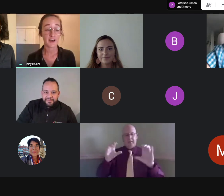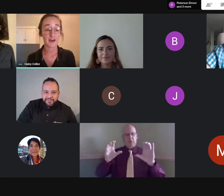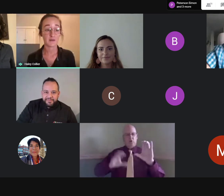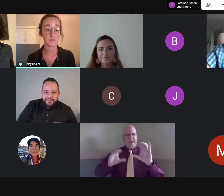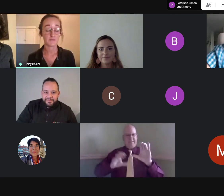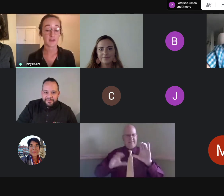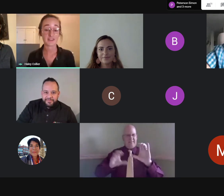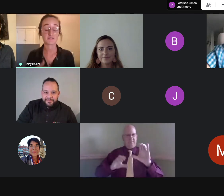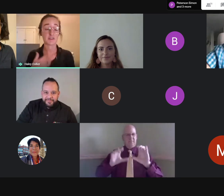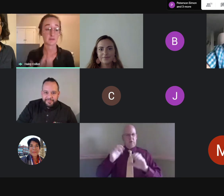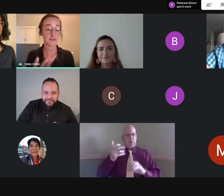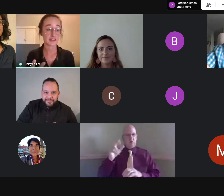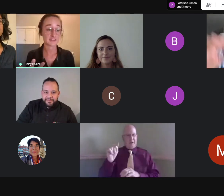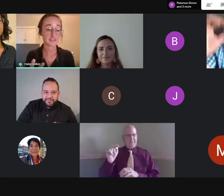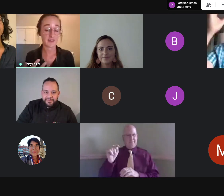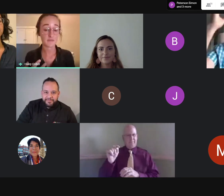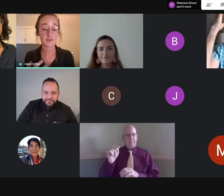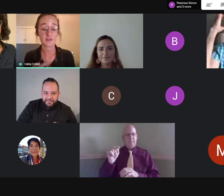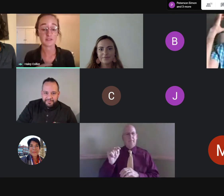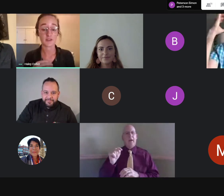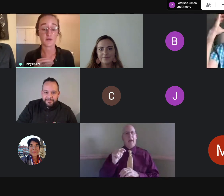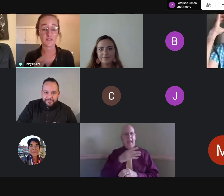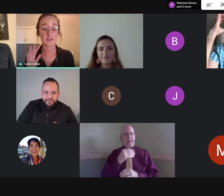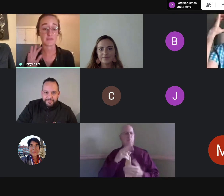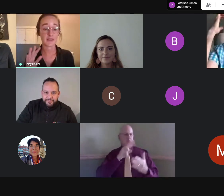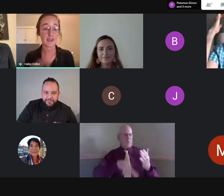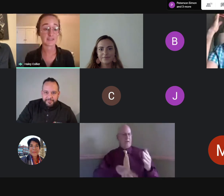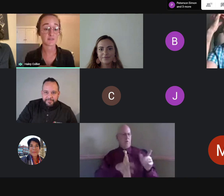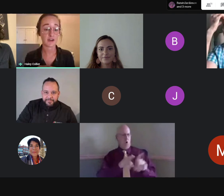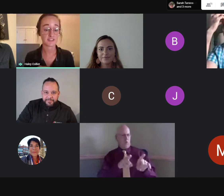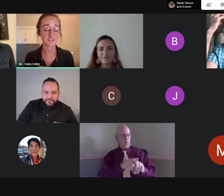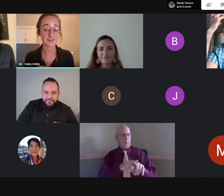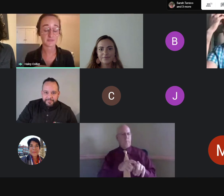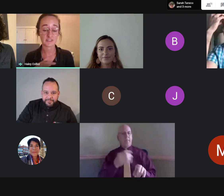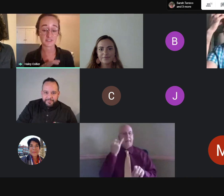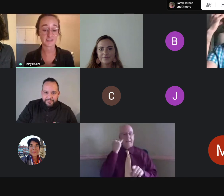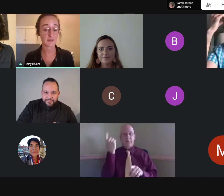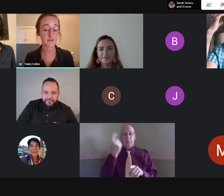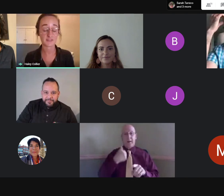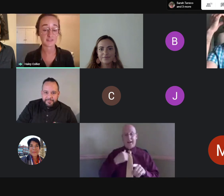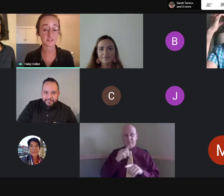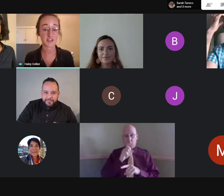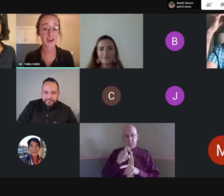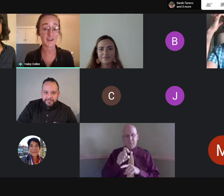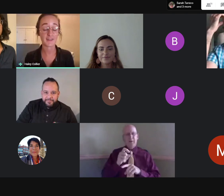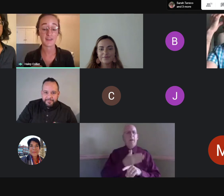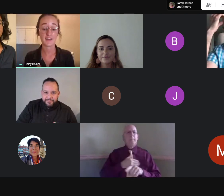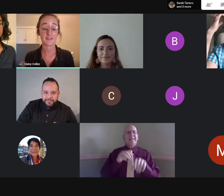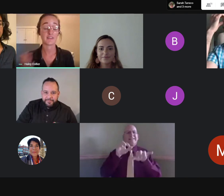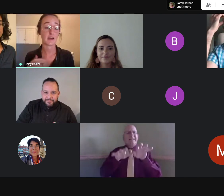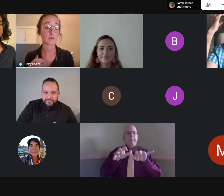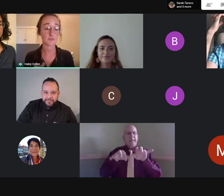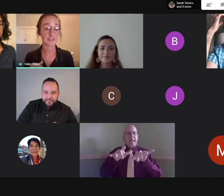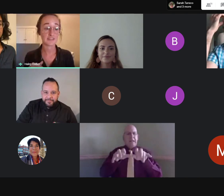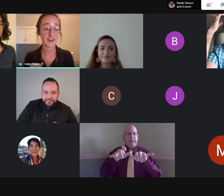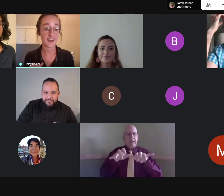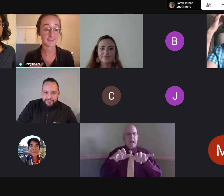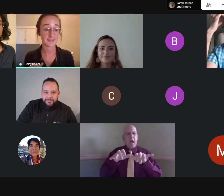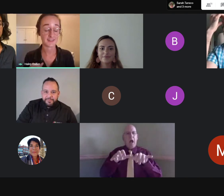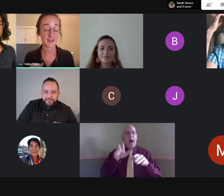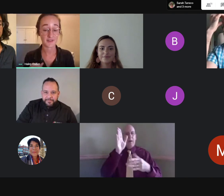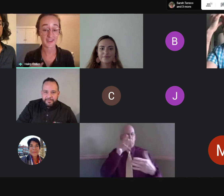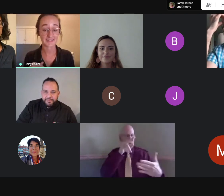well as verbalizing them. So if anybody has a question, please just type it into the chat, and then I will